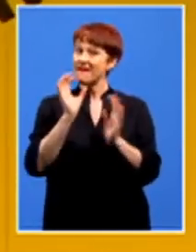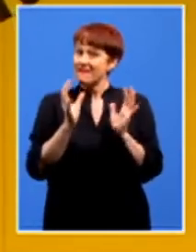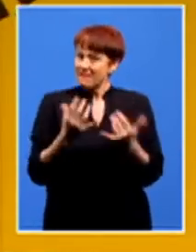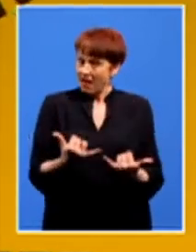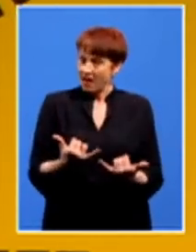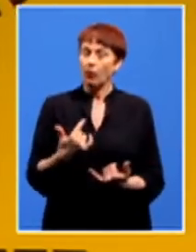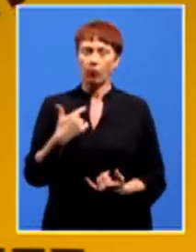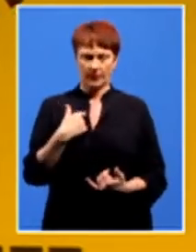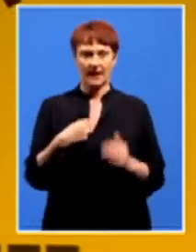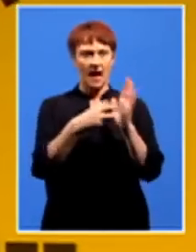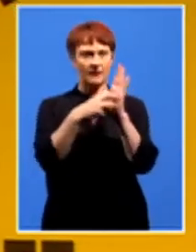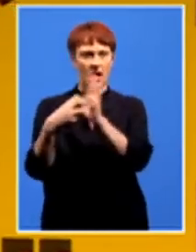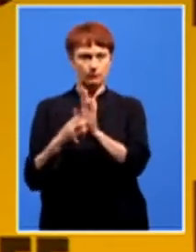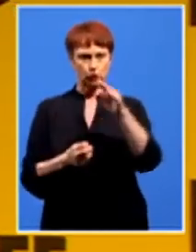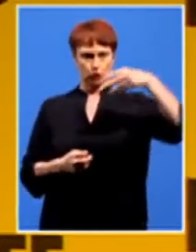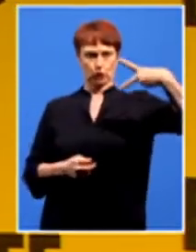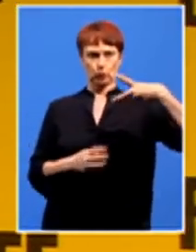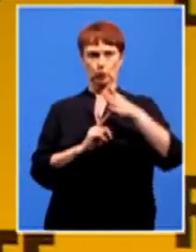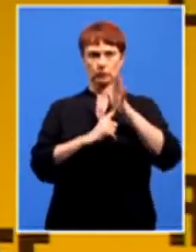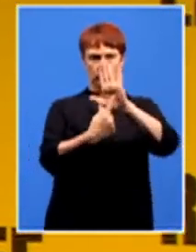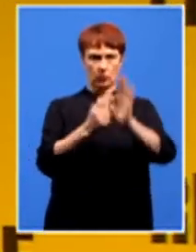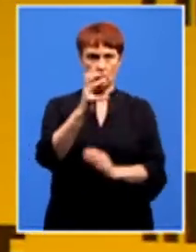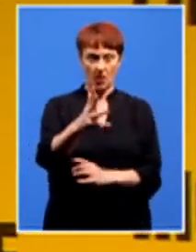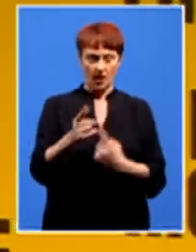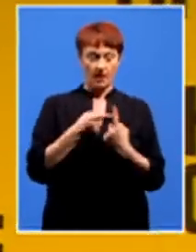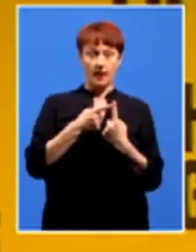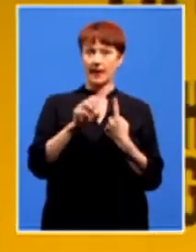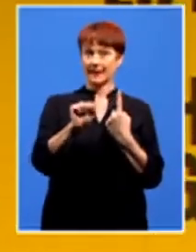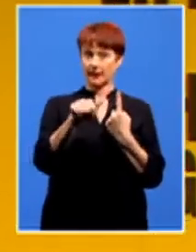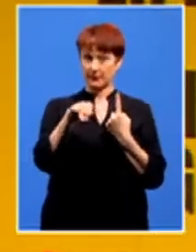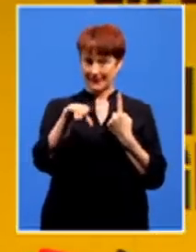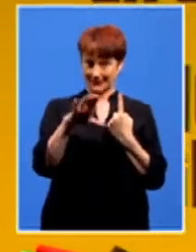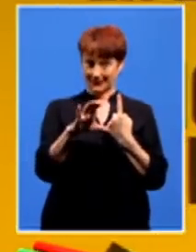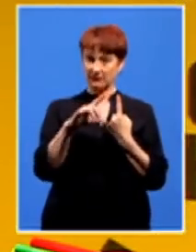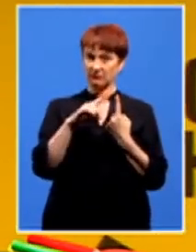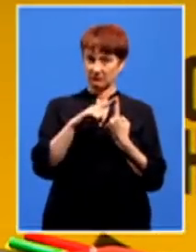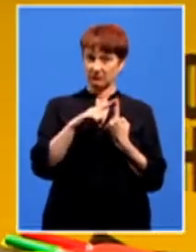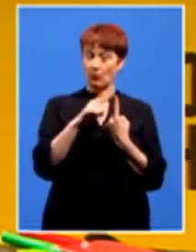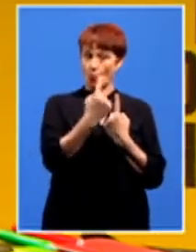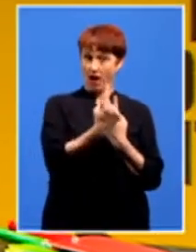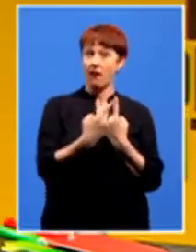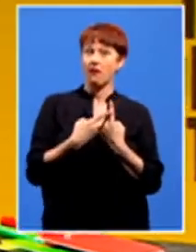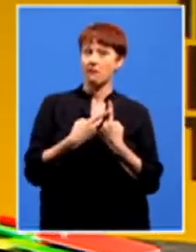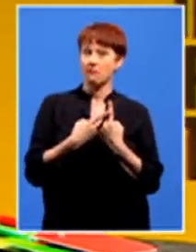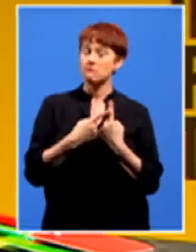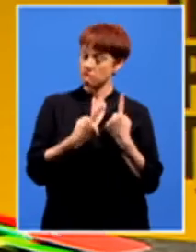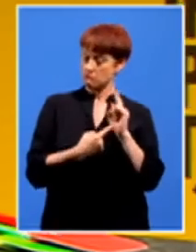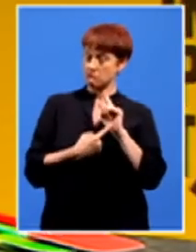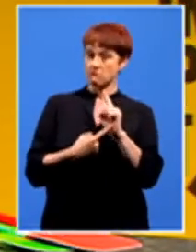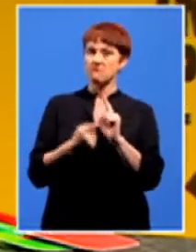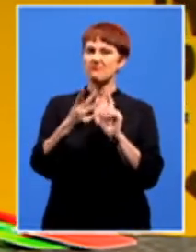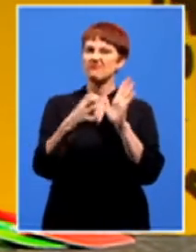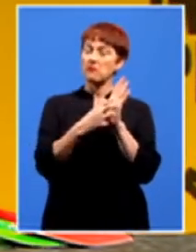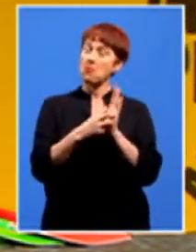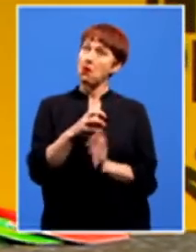different adverts for you closer to home at the SABC. One of our sister channels, SABC 1, produced the